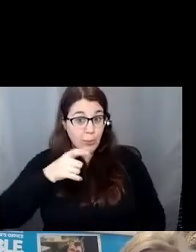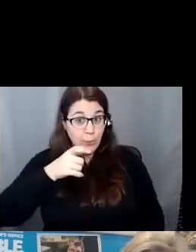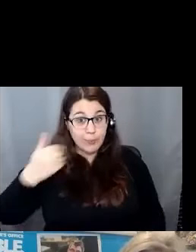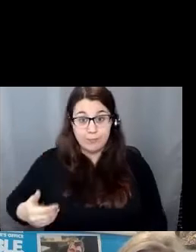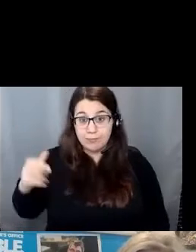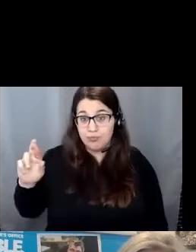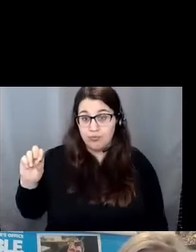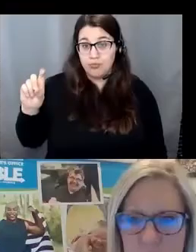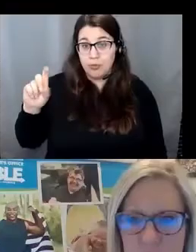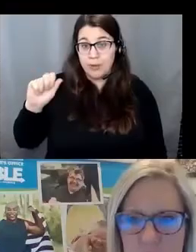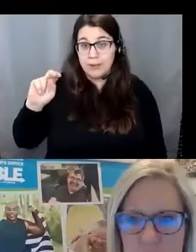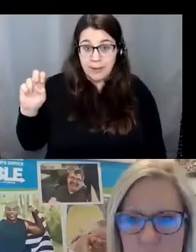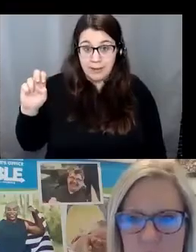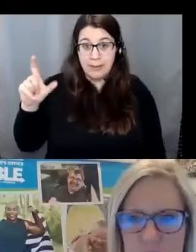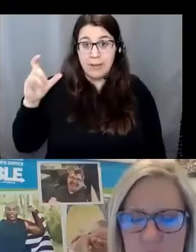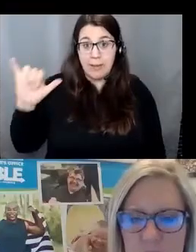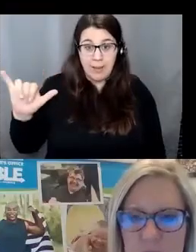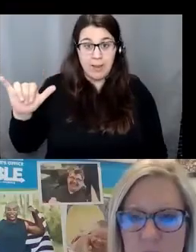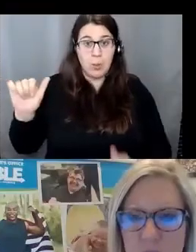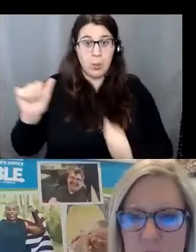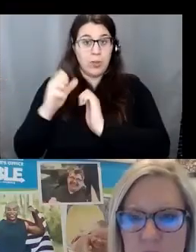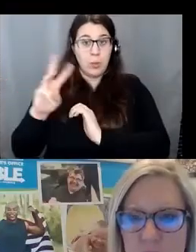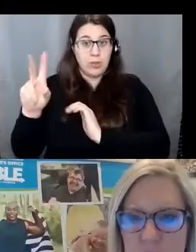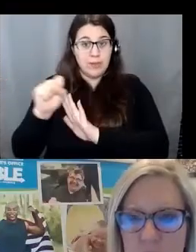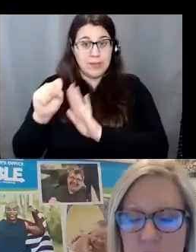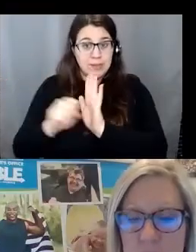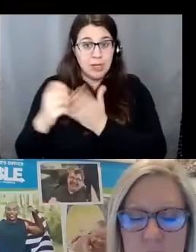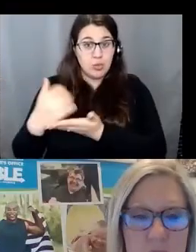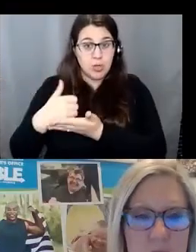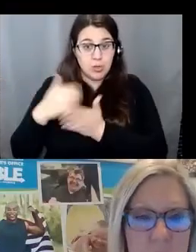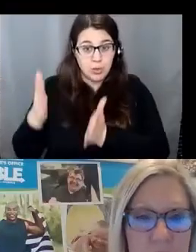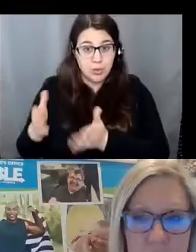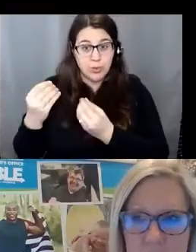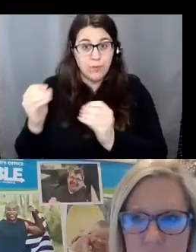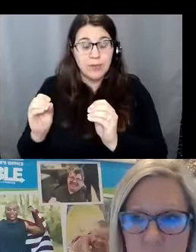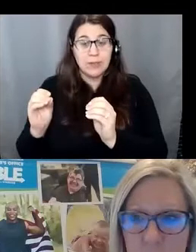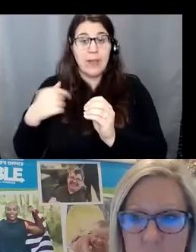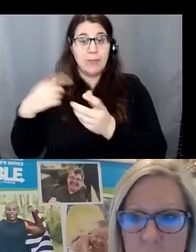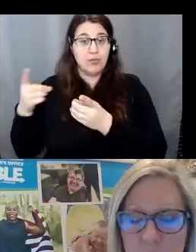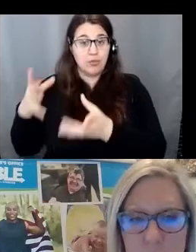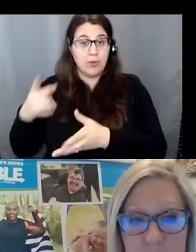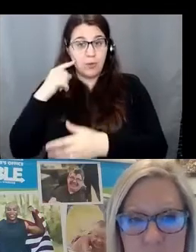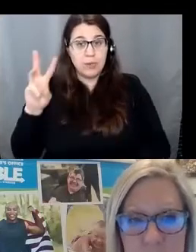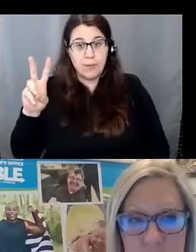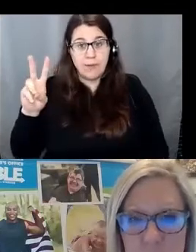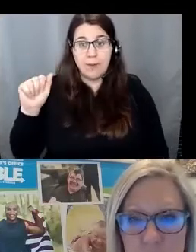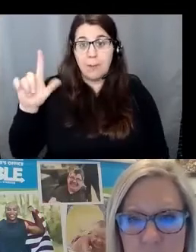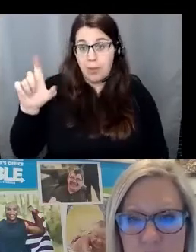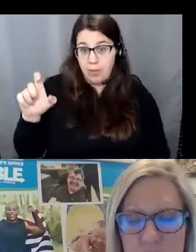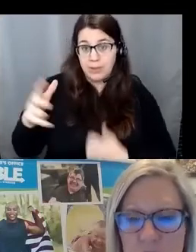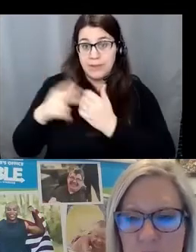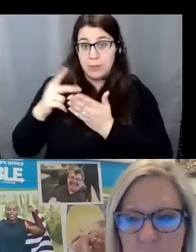Roxanne Clay. I am with the West Virginia State Treasurer's Office and the Director of the WVABLE Savings Program, which stands